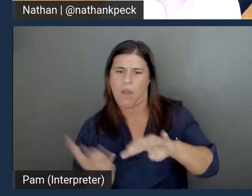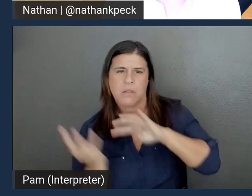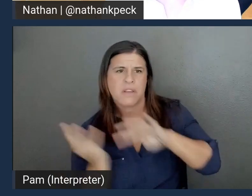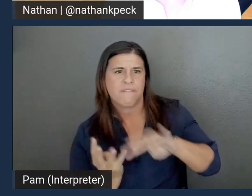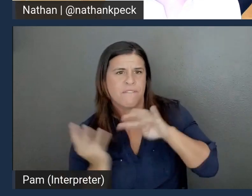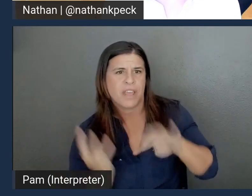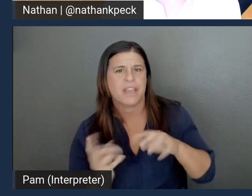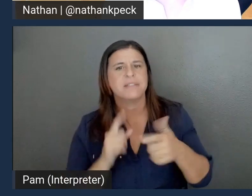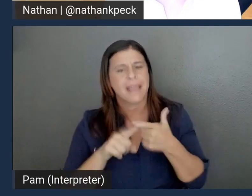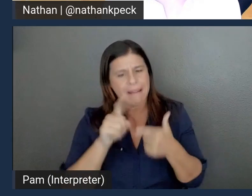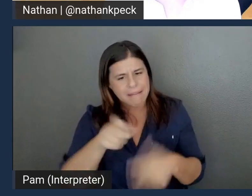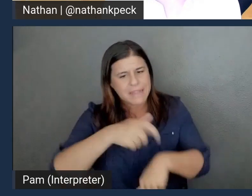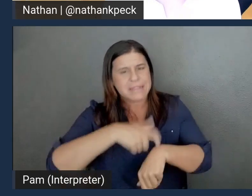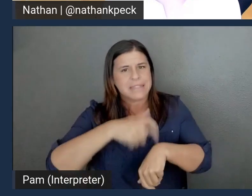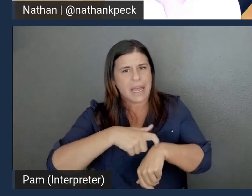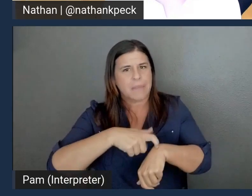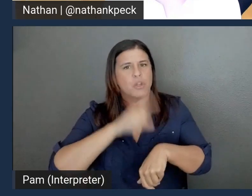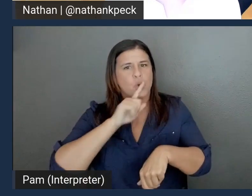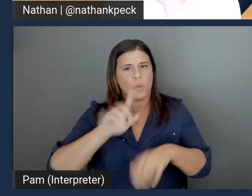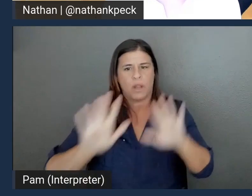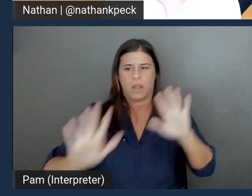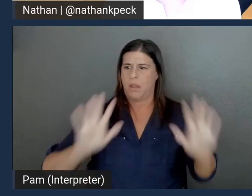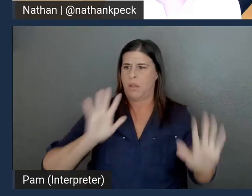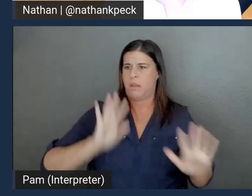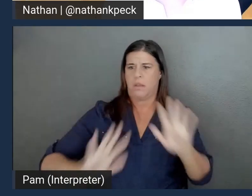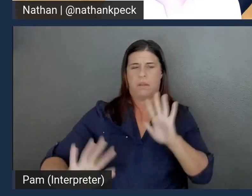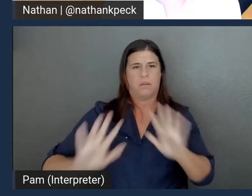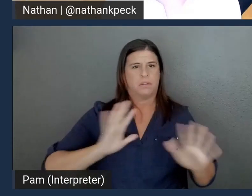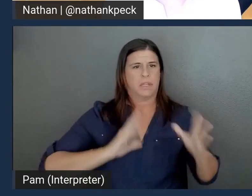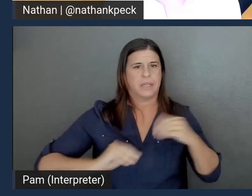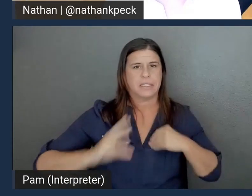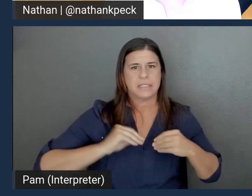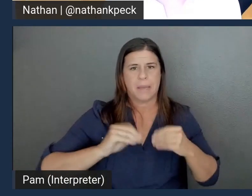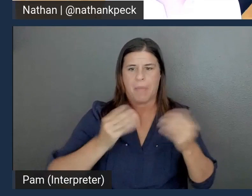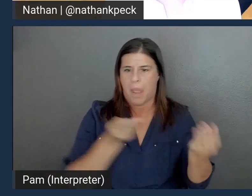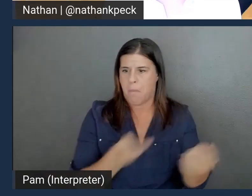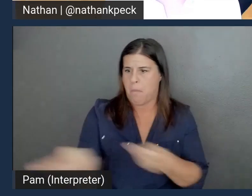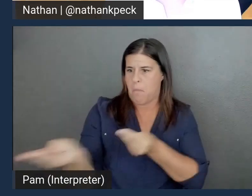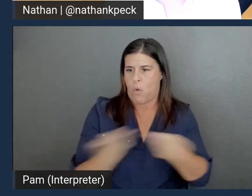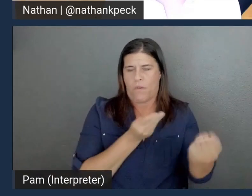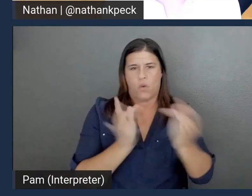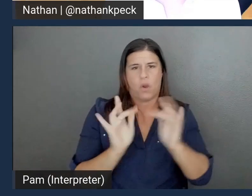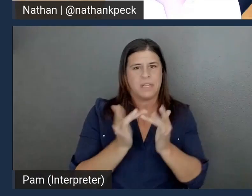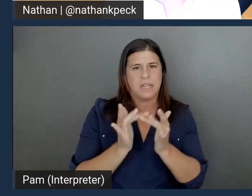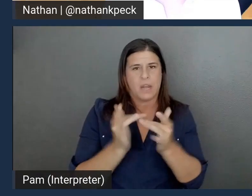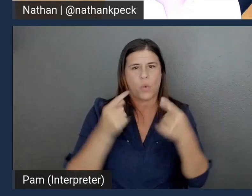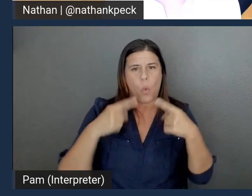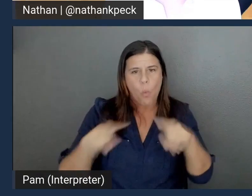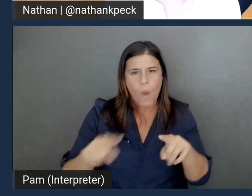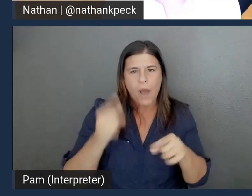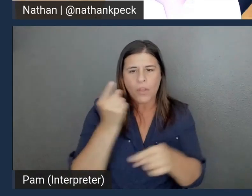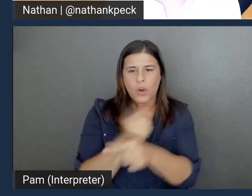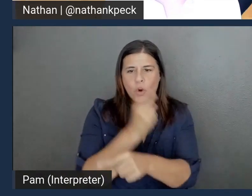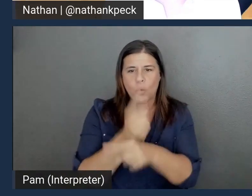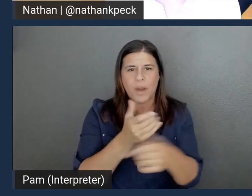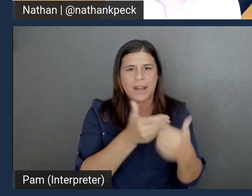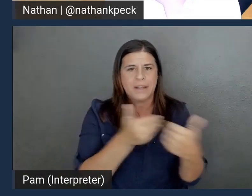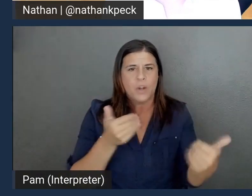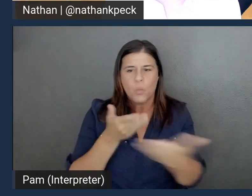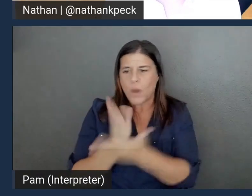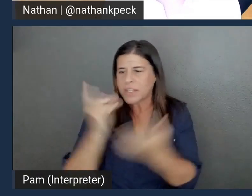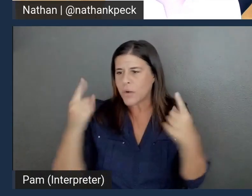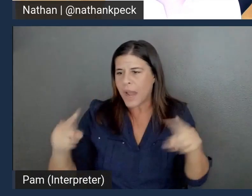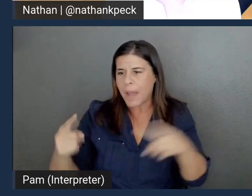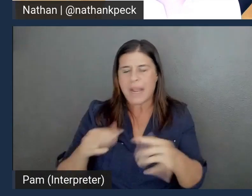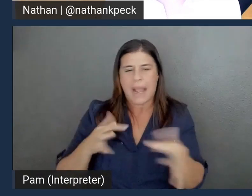it needs time to rebalance lots of data, move it across the network while the writes operation is happening, and then catch up as they go